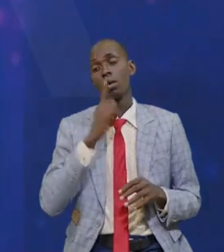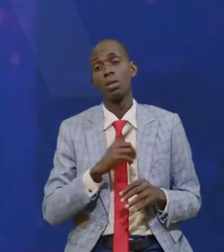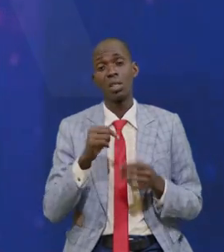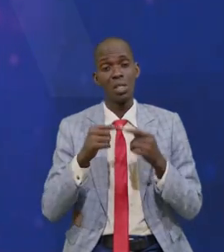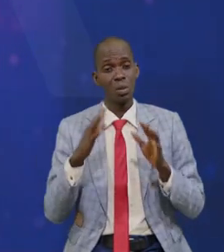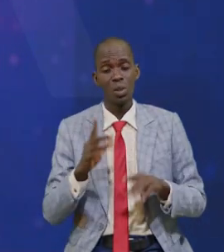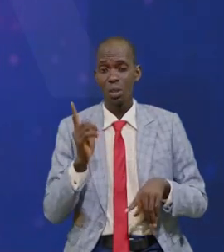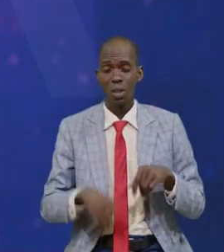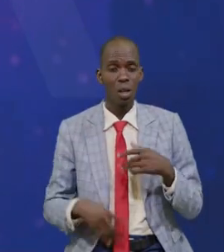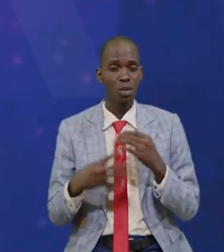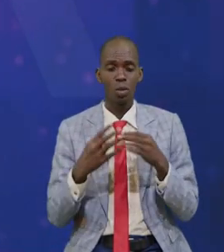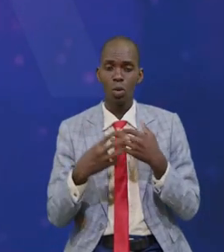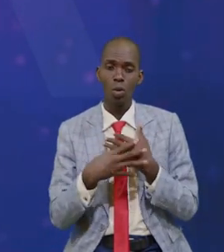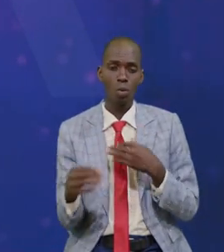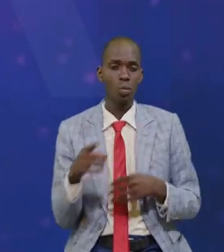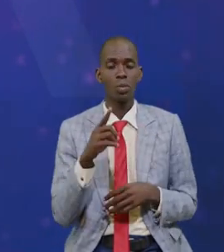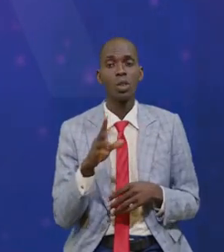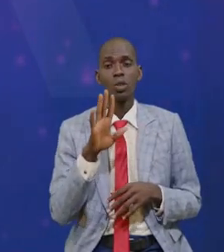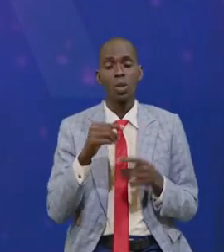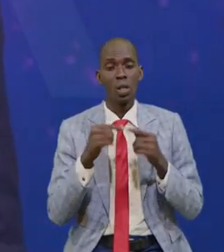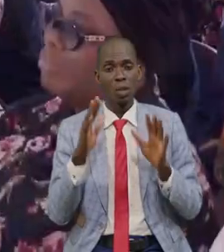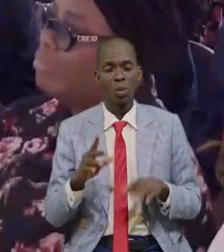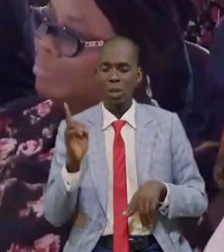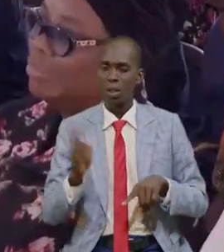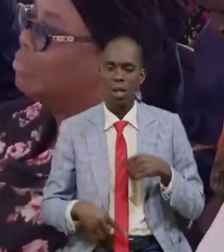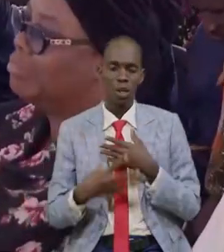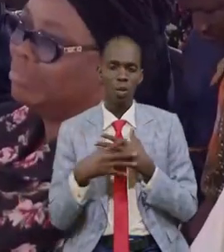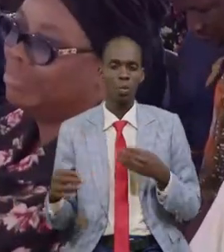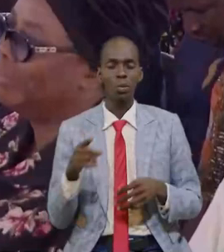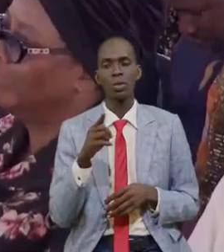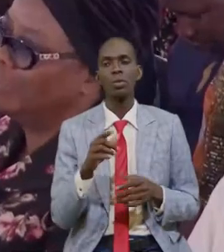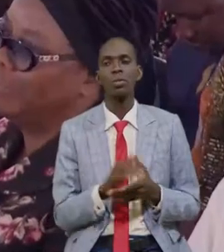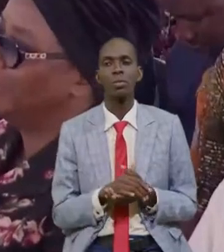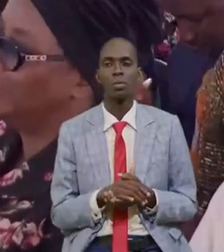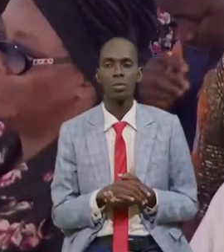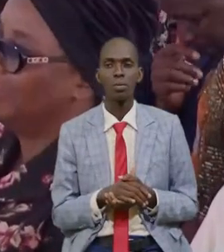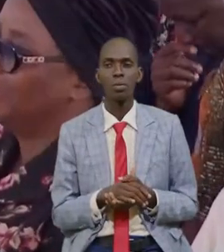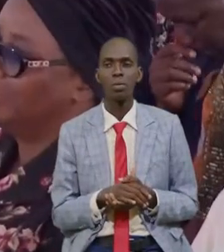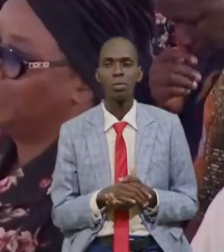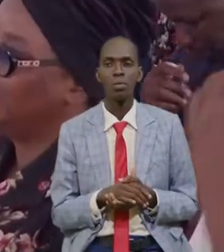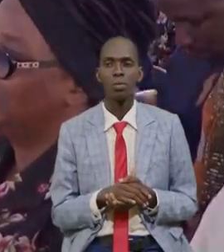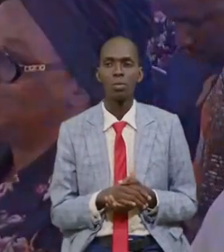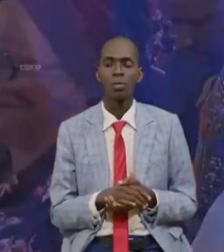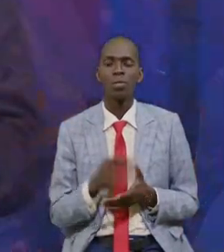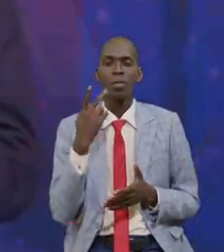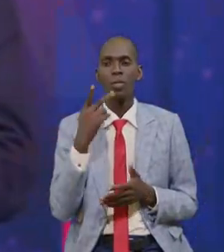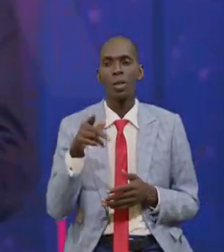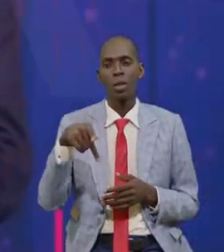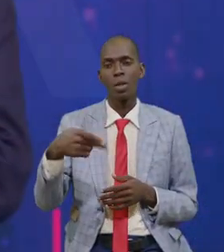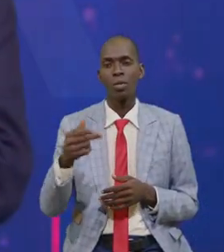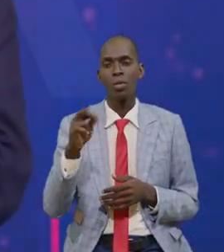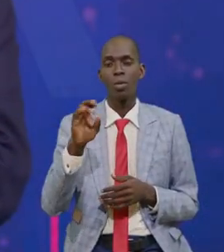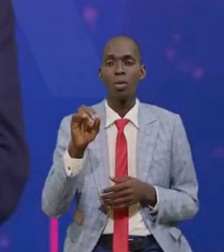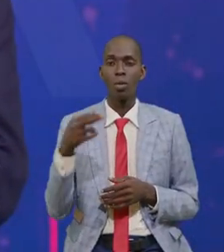I said your enemies cannot copy you. Look at Pharaoh. You know,